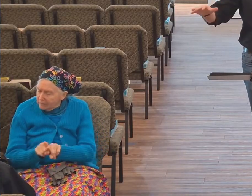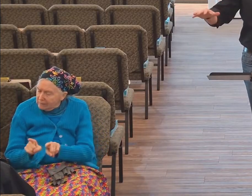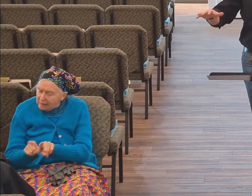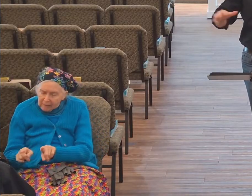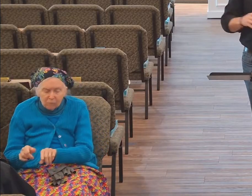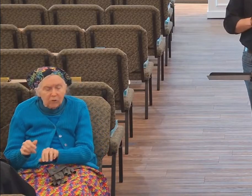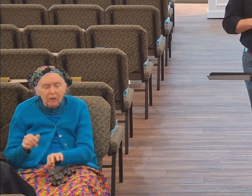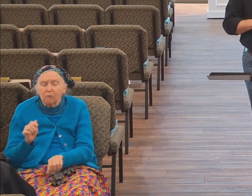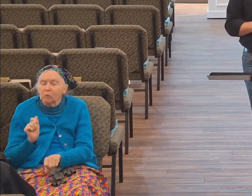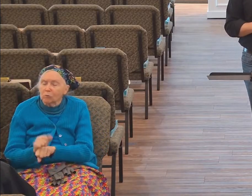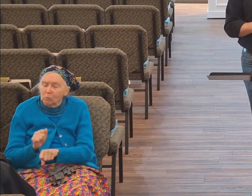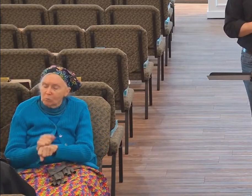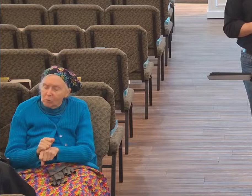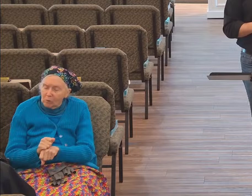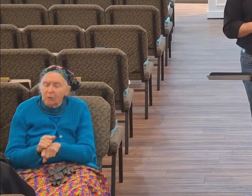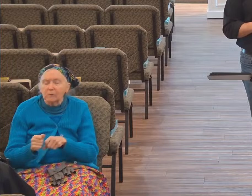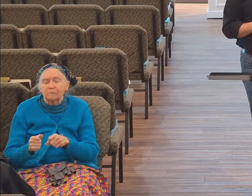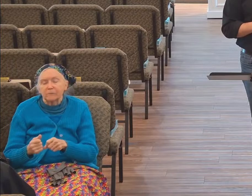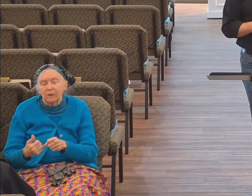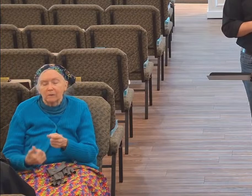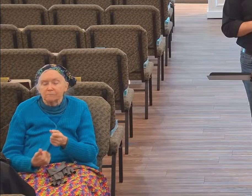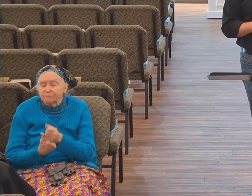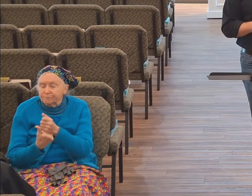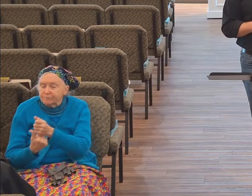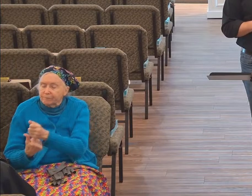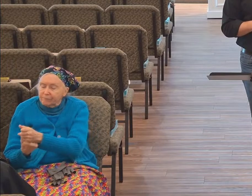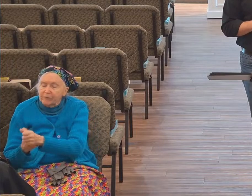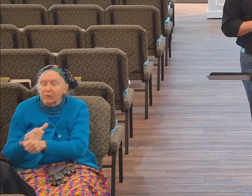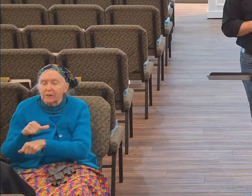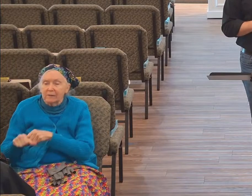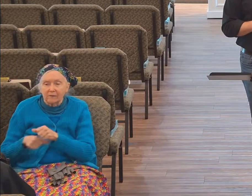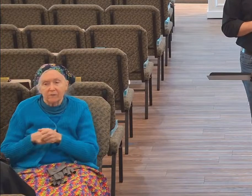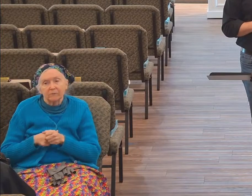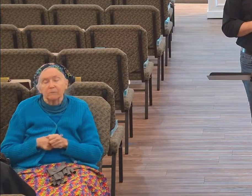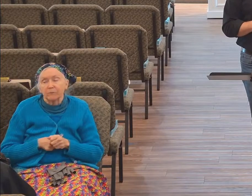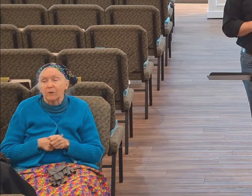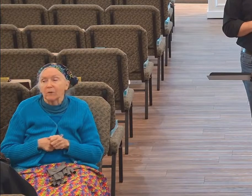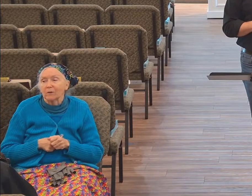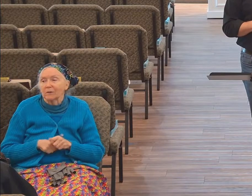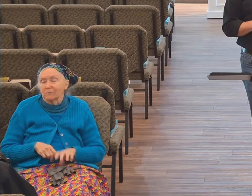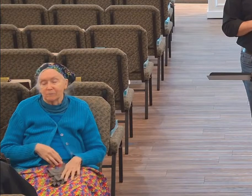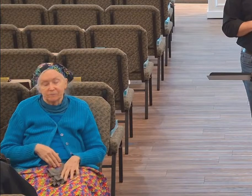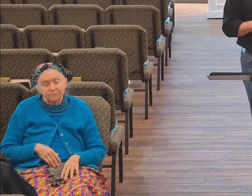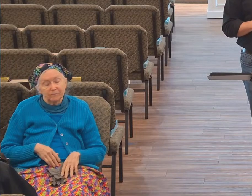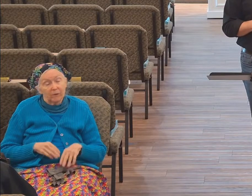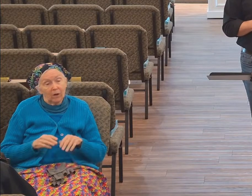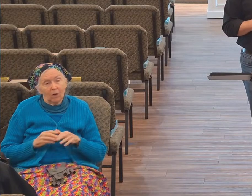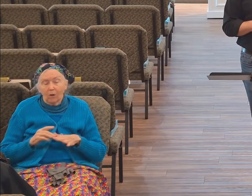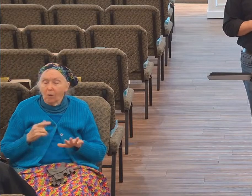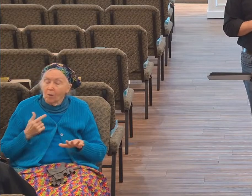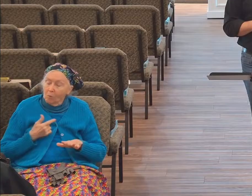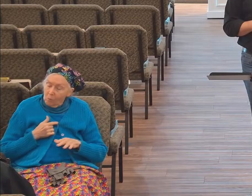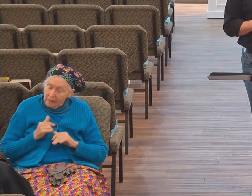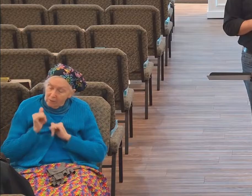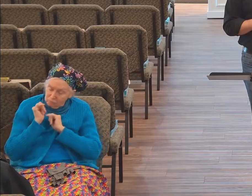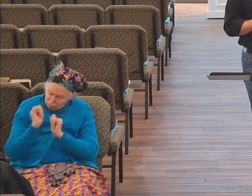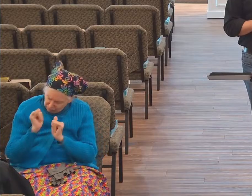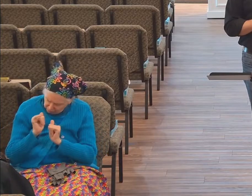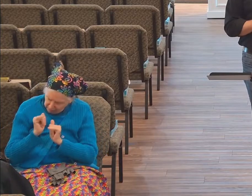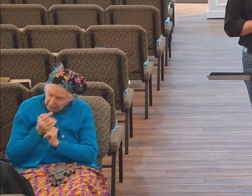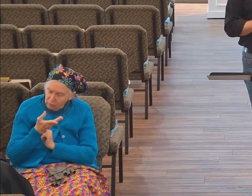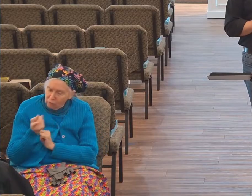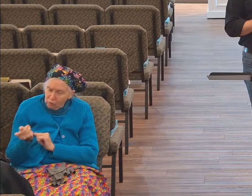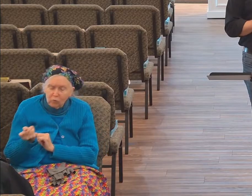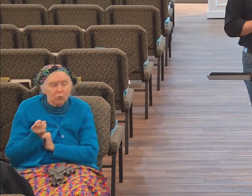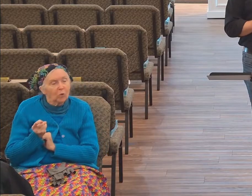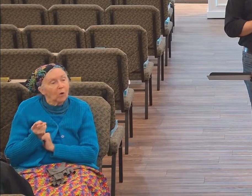whatever it is, okay, whatever language you want to use, okay? It's relatable, right? Like, we are just like you. What does this